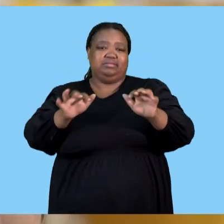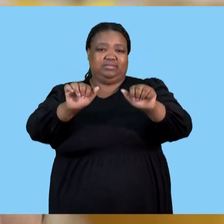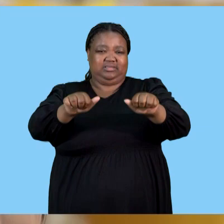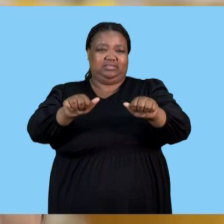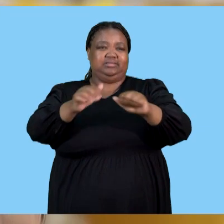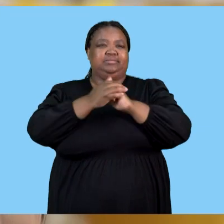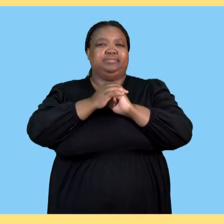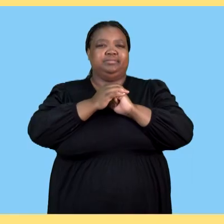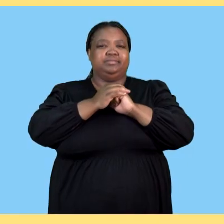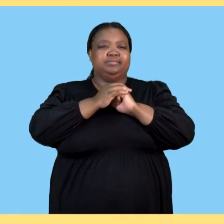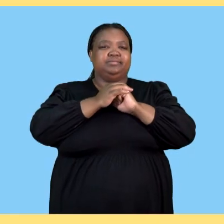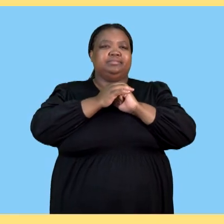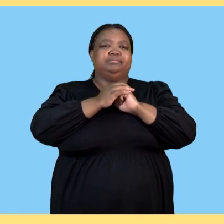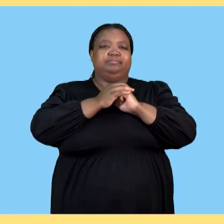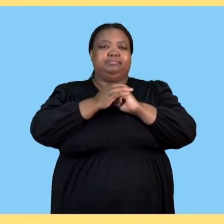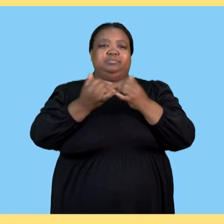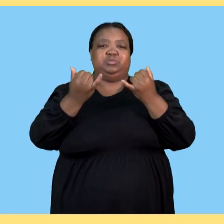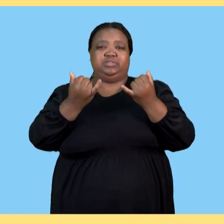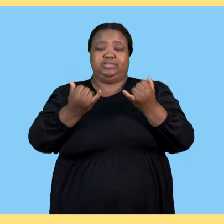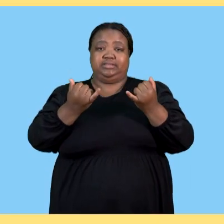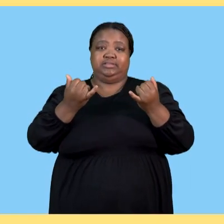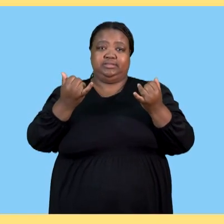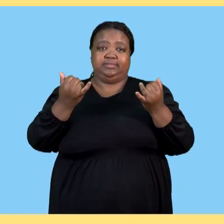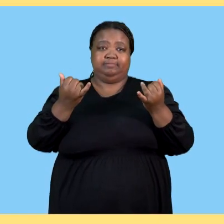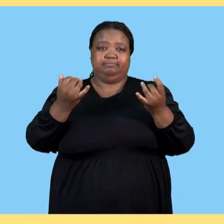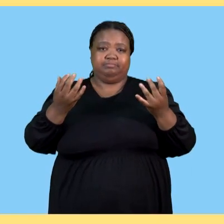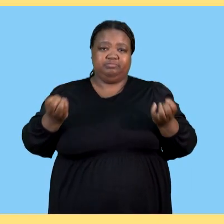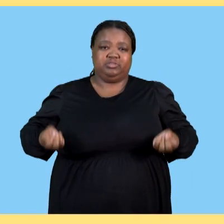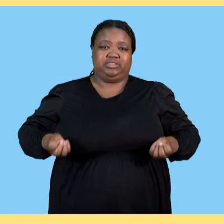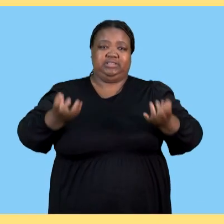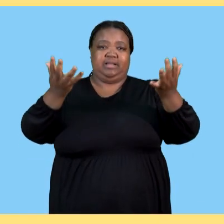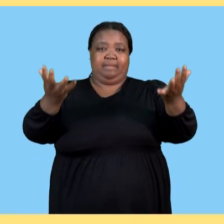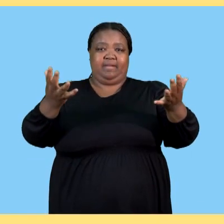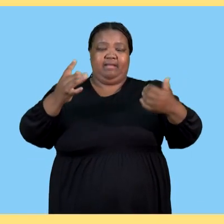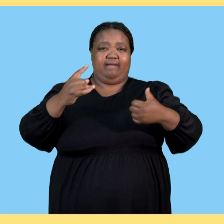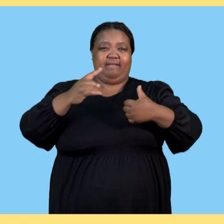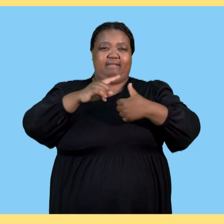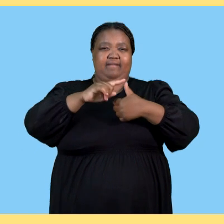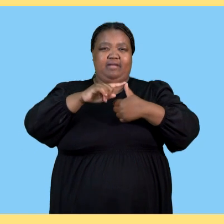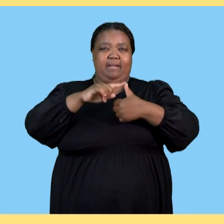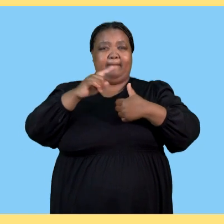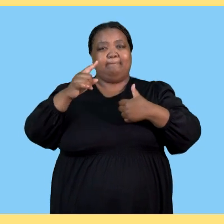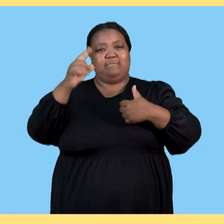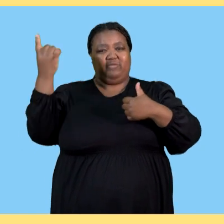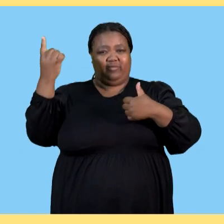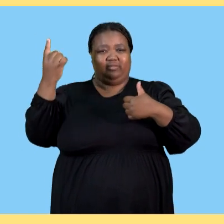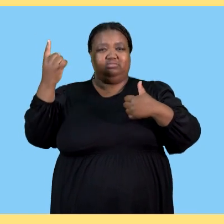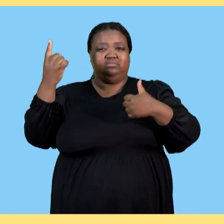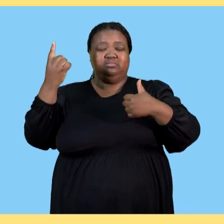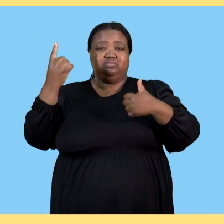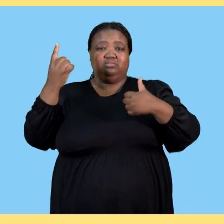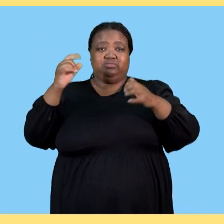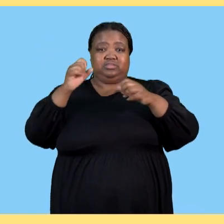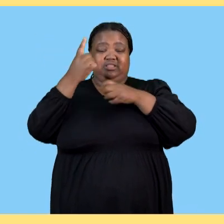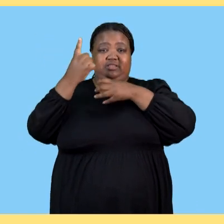an extract from the pre-adjustment trial balance of Brixton Suppliers on the 31st of December. That is the end of the financial year.